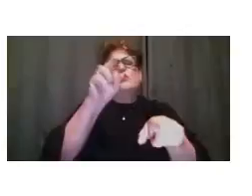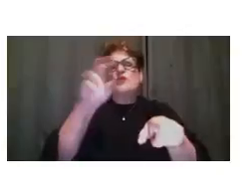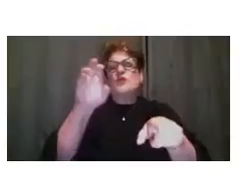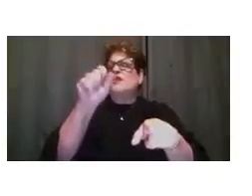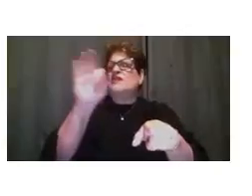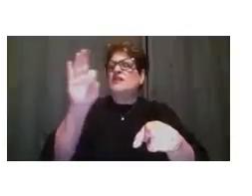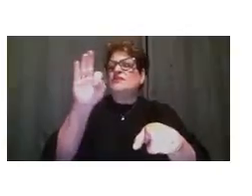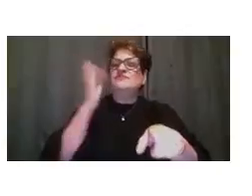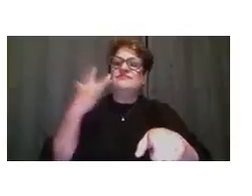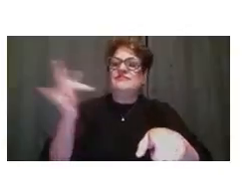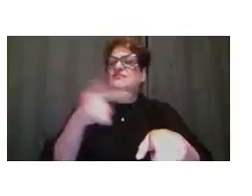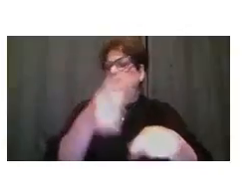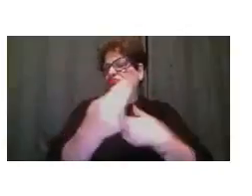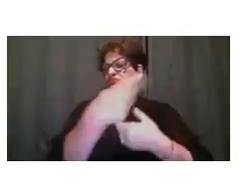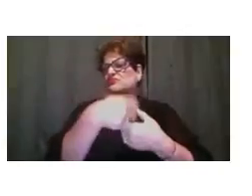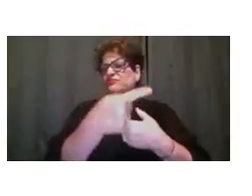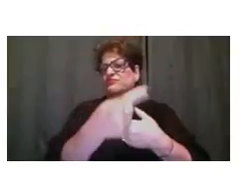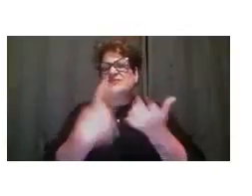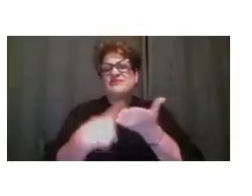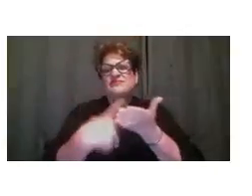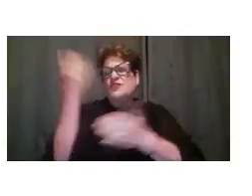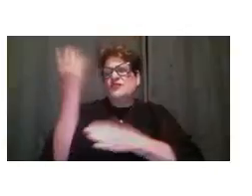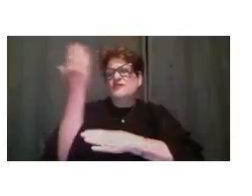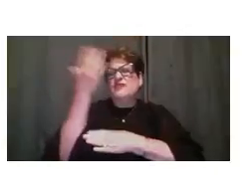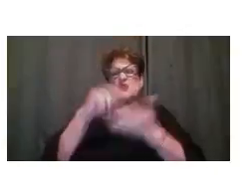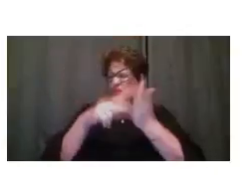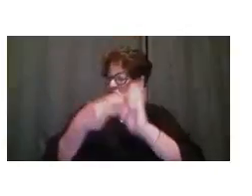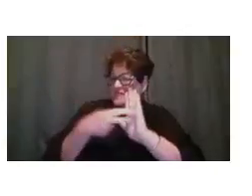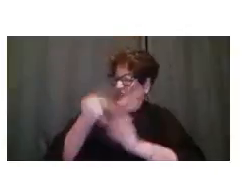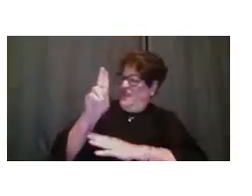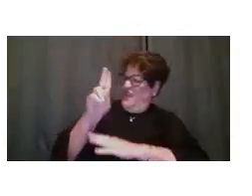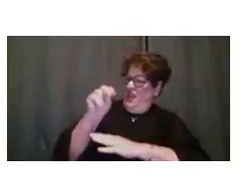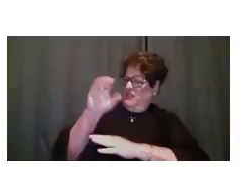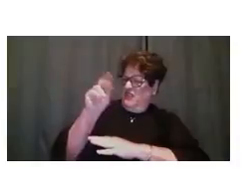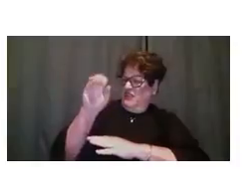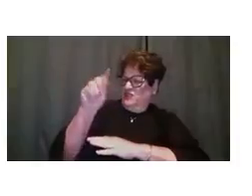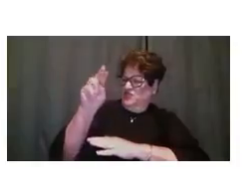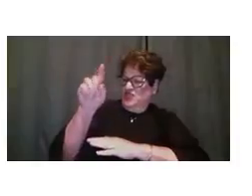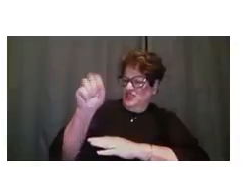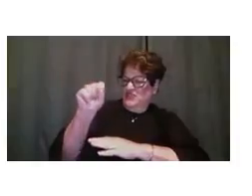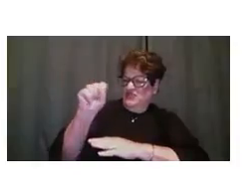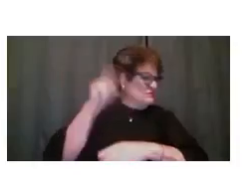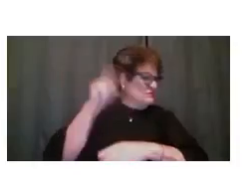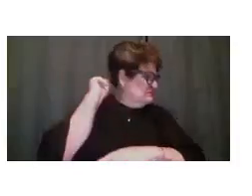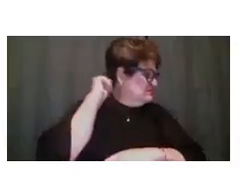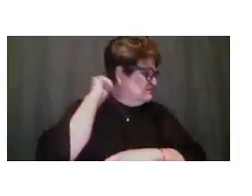me as we tackle just what unconscious bias means. Next slide.